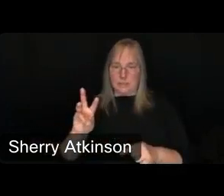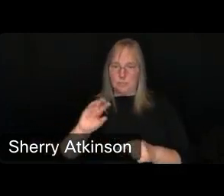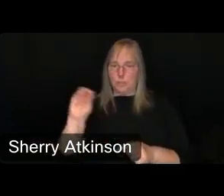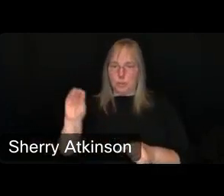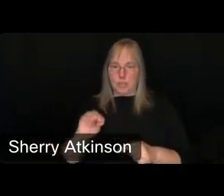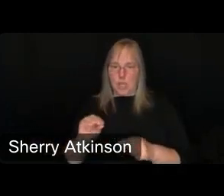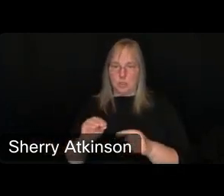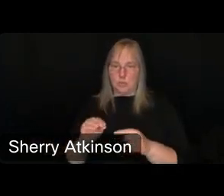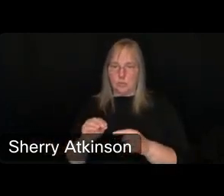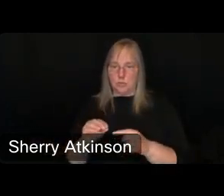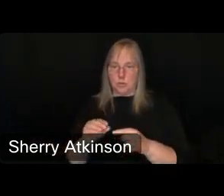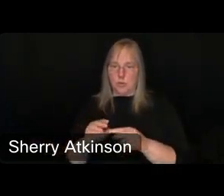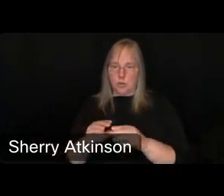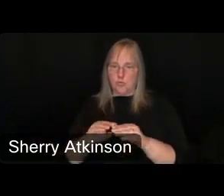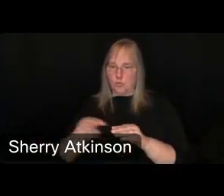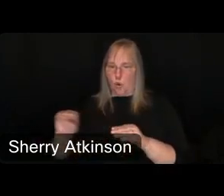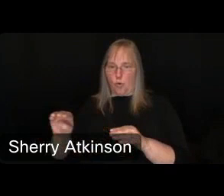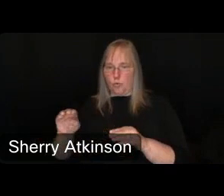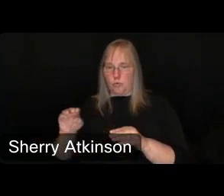in the last 20-year period.